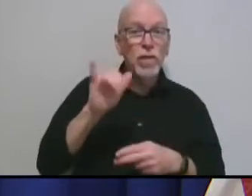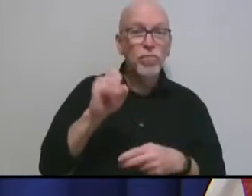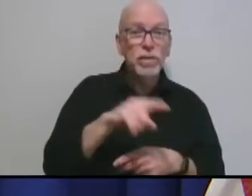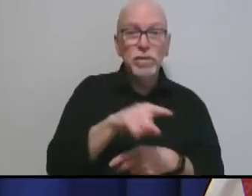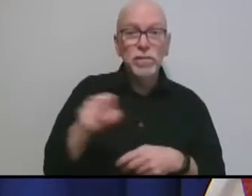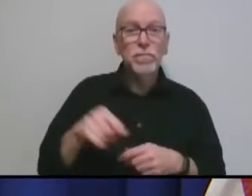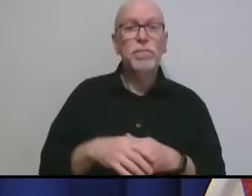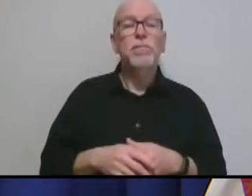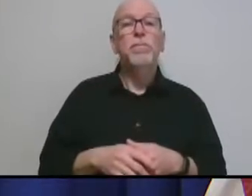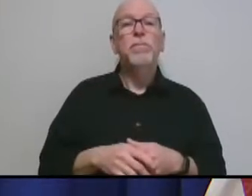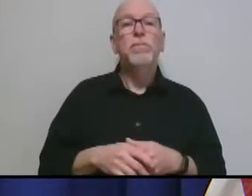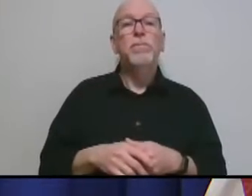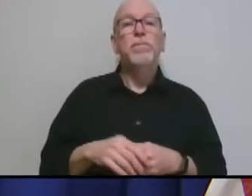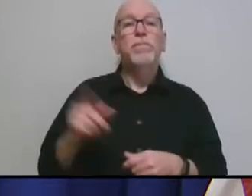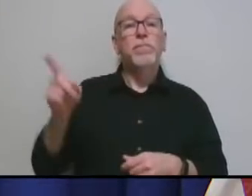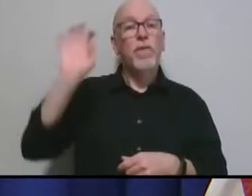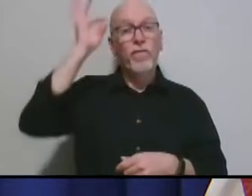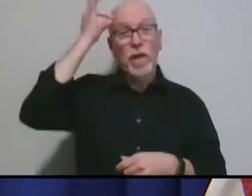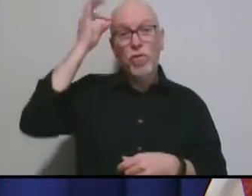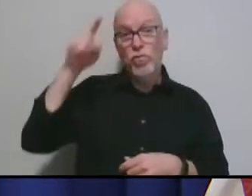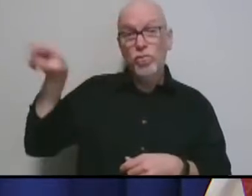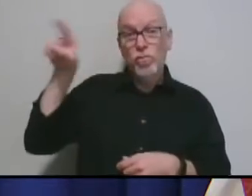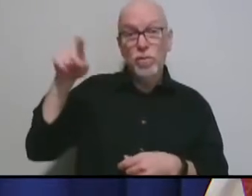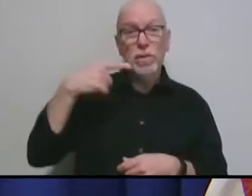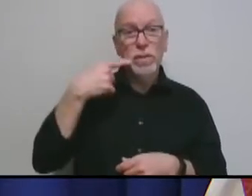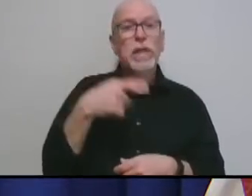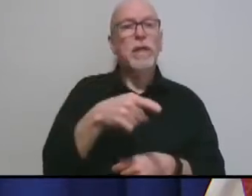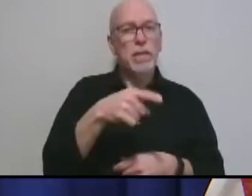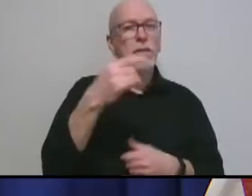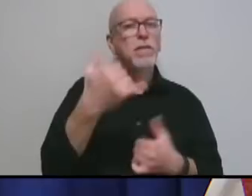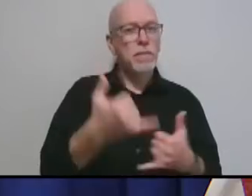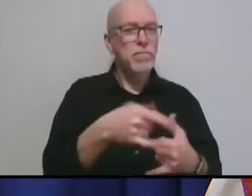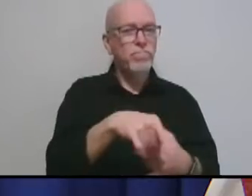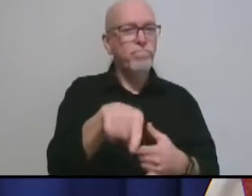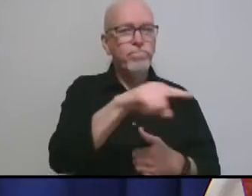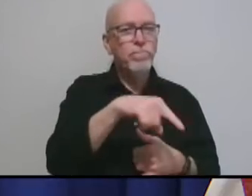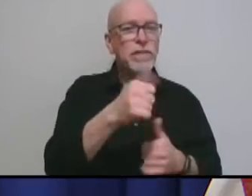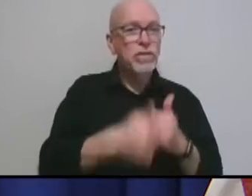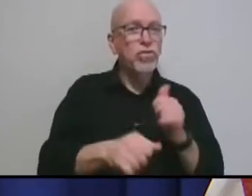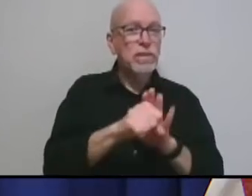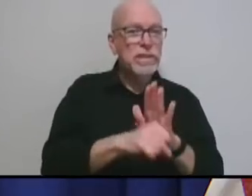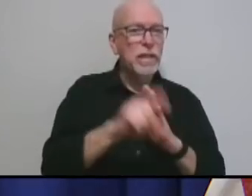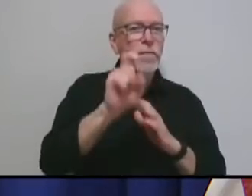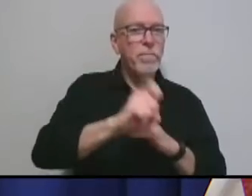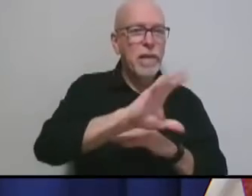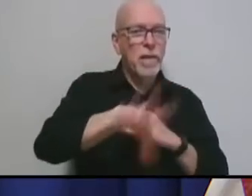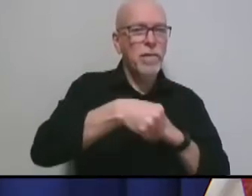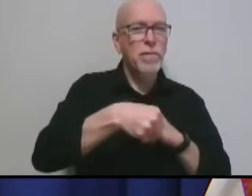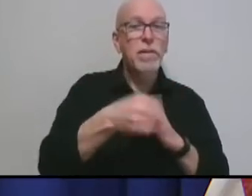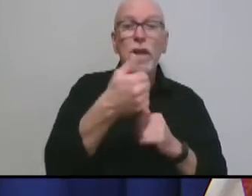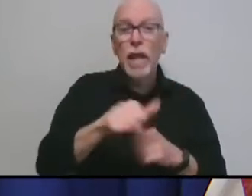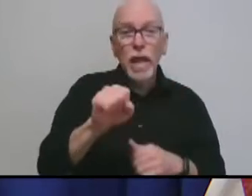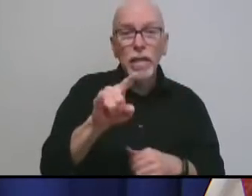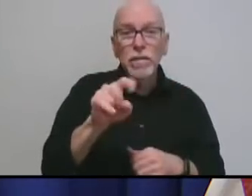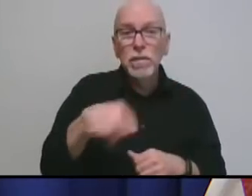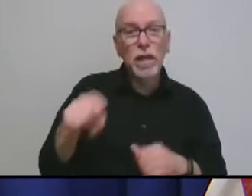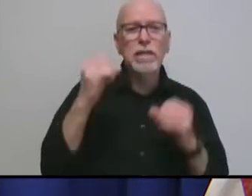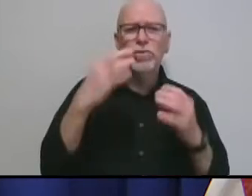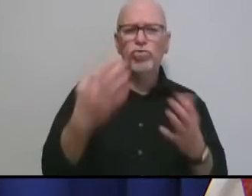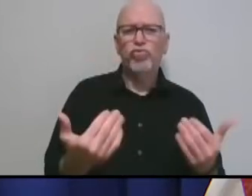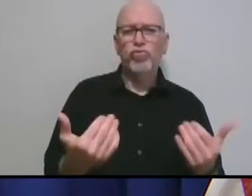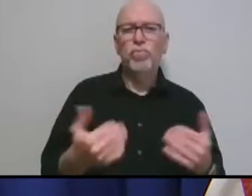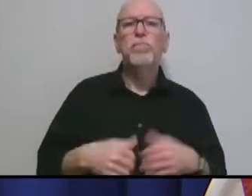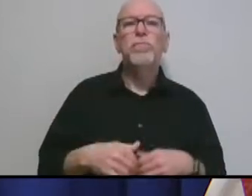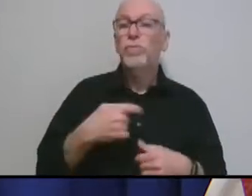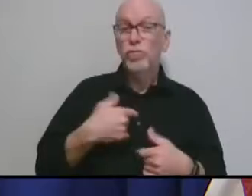The administration, our federal partners, have said you need to add in to any site, and so we will do